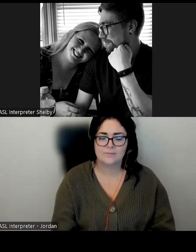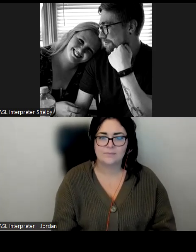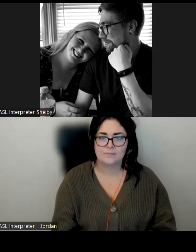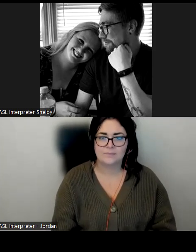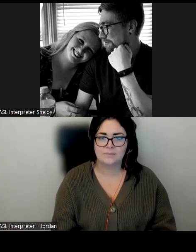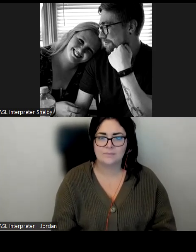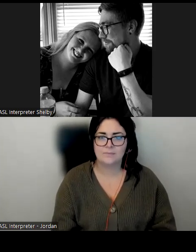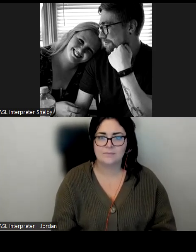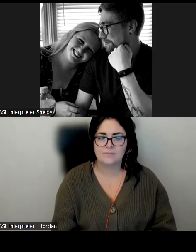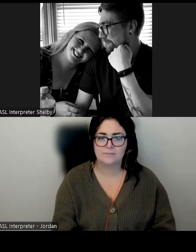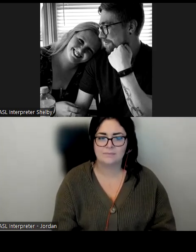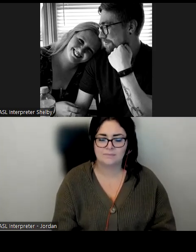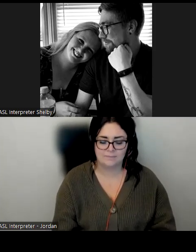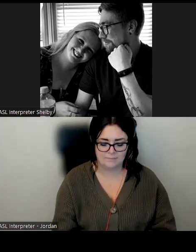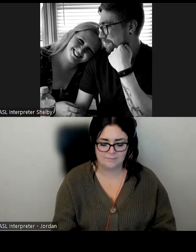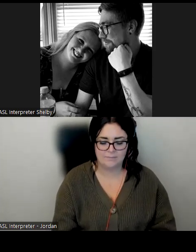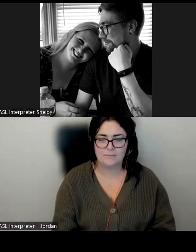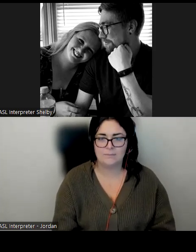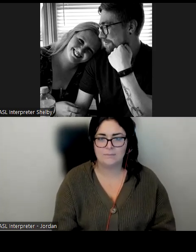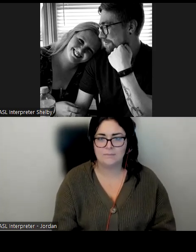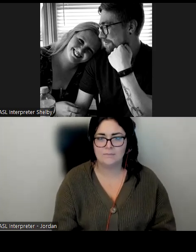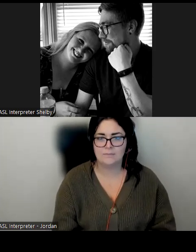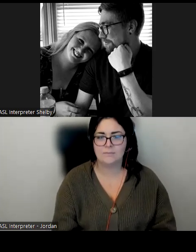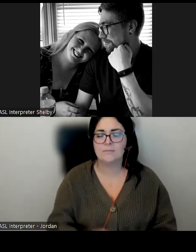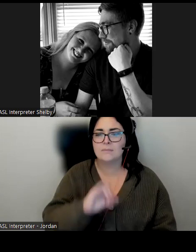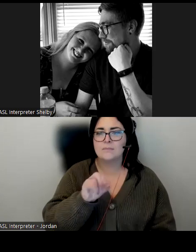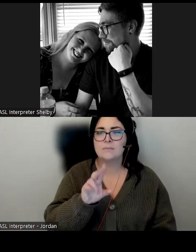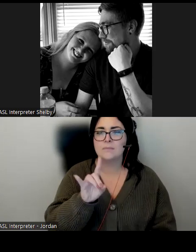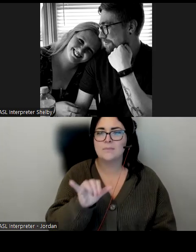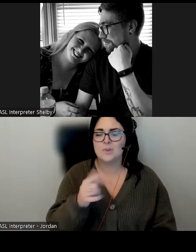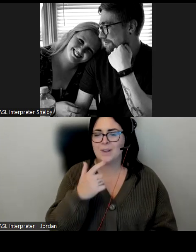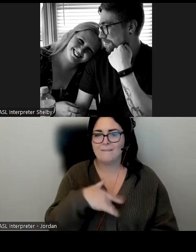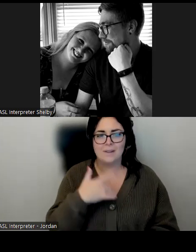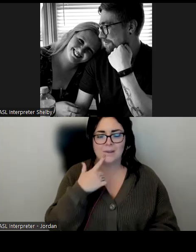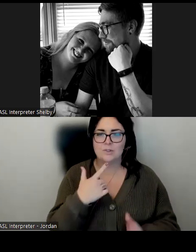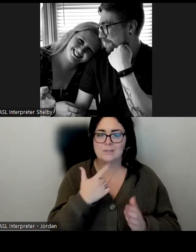Anyway, I just felt like he was treating my disease, not treating me. That's right.